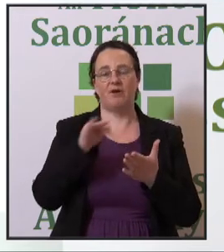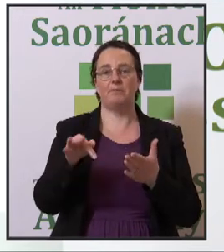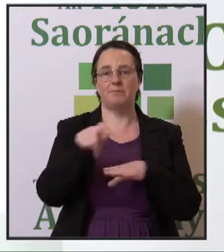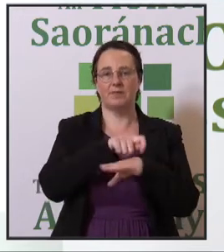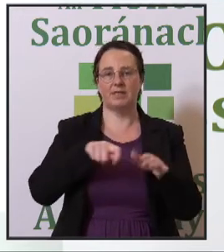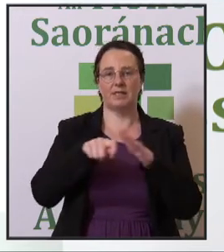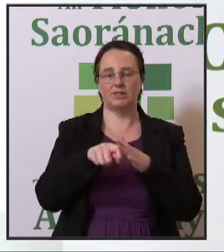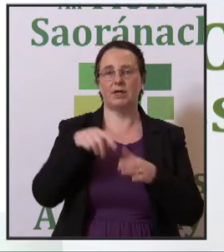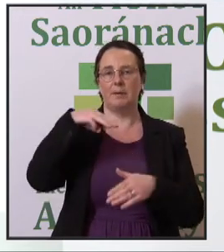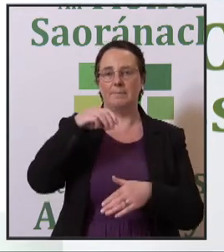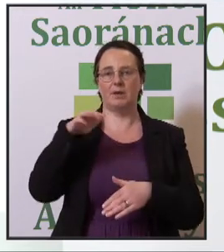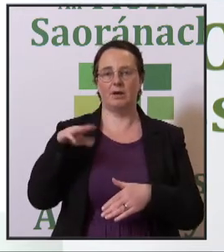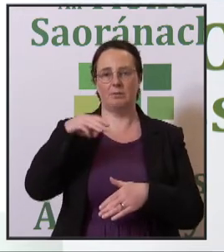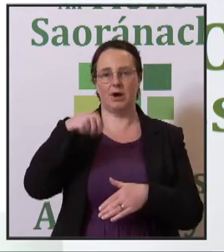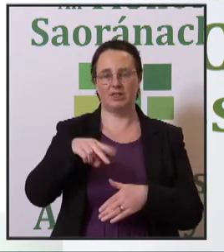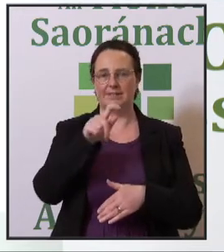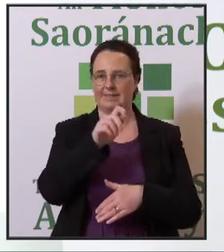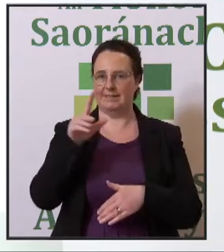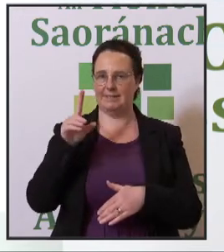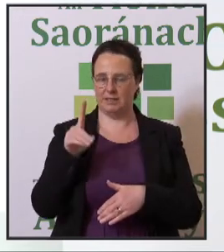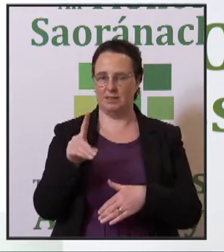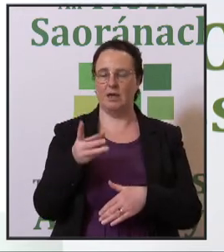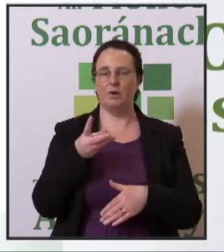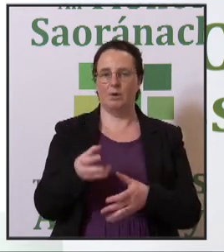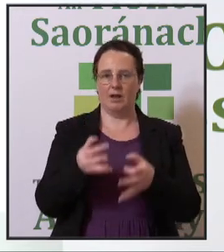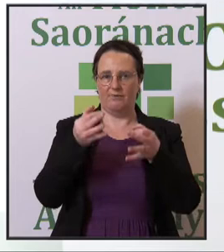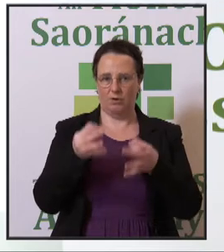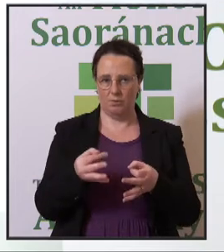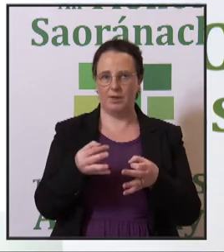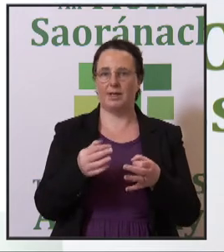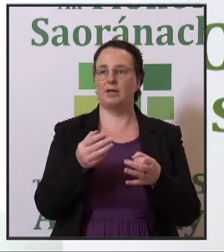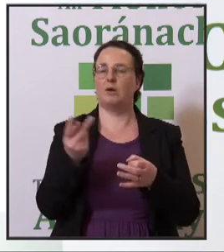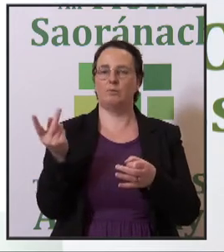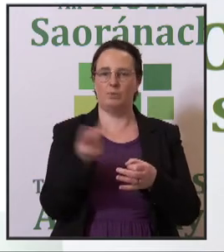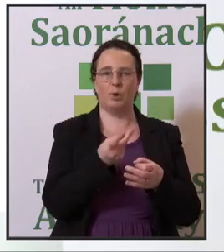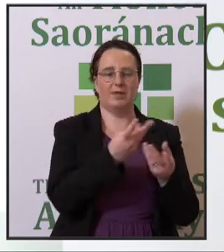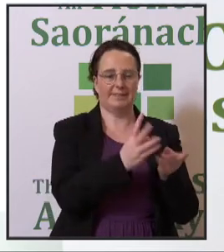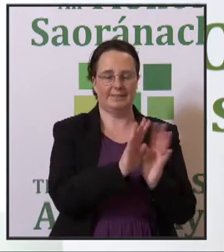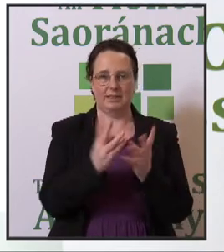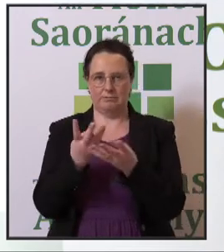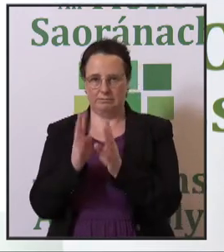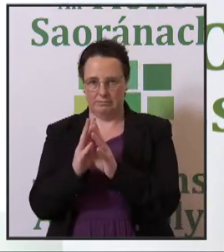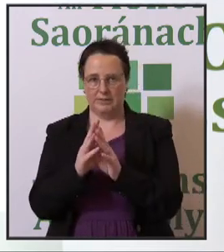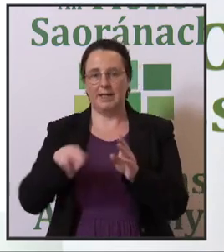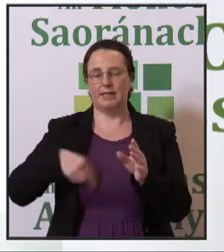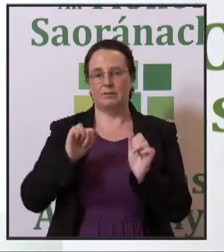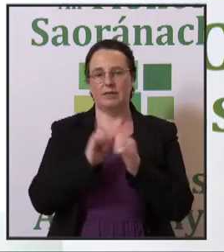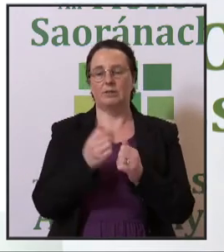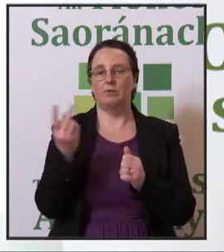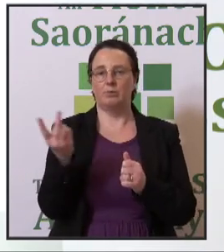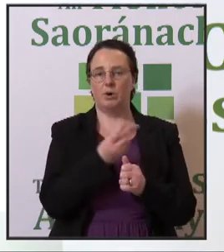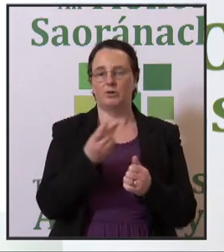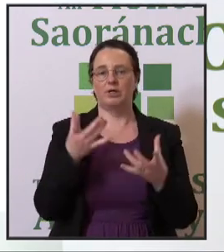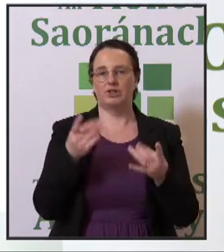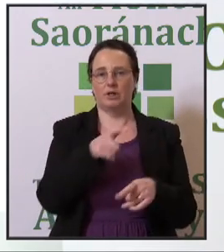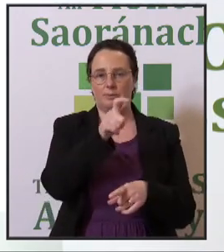Micheál Martin, TD, who will formally convene the two assemblies. We'll then meet the two chairpersons, Dr. Eveen